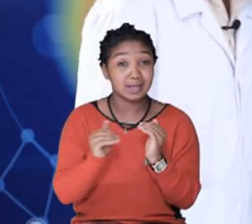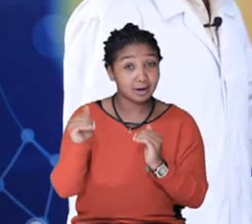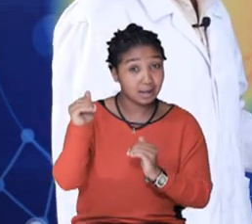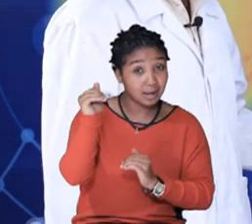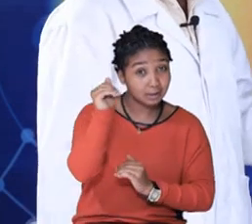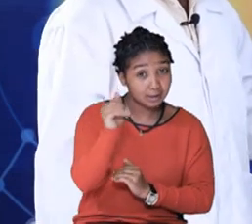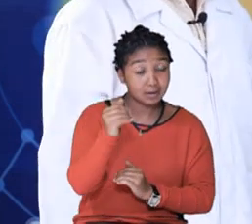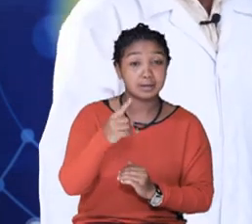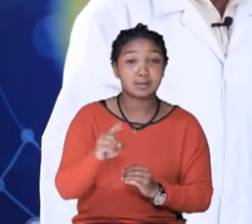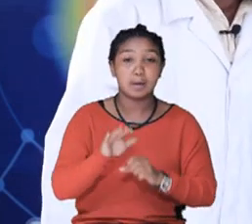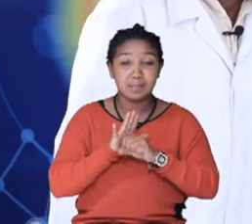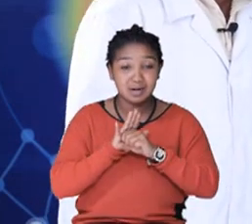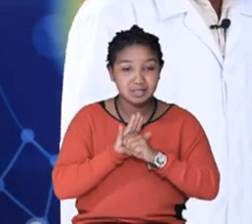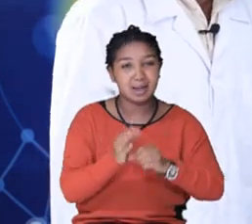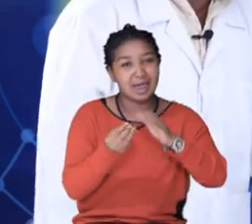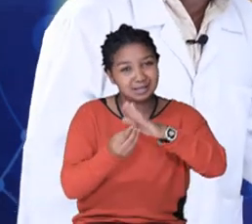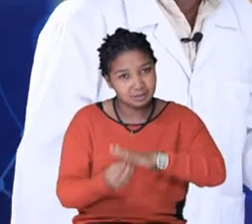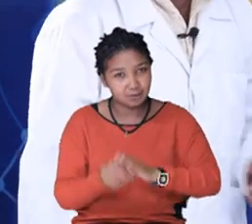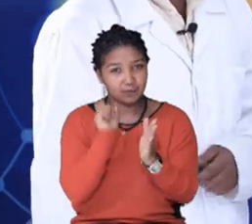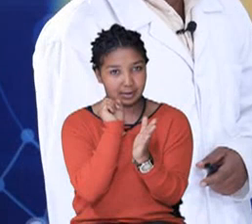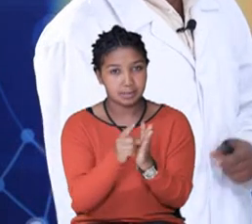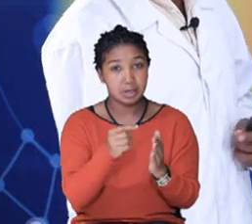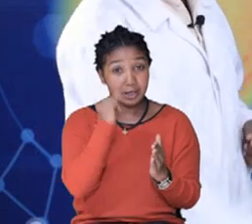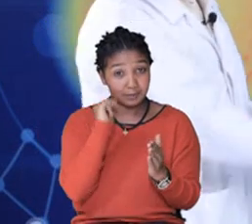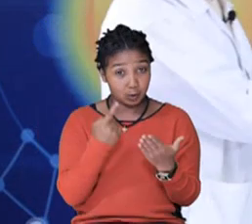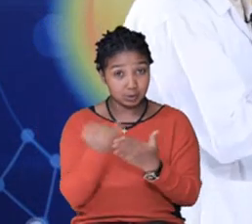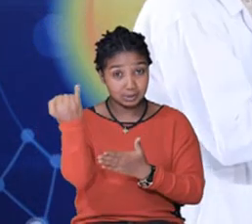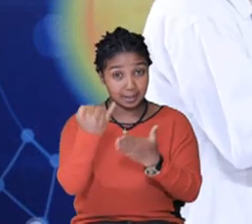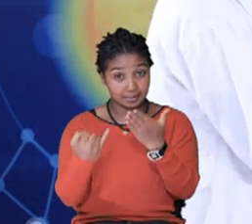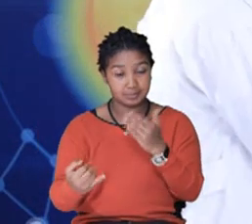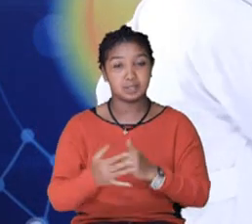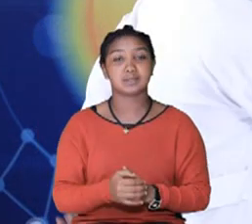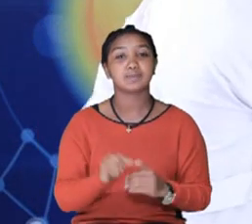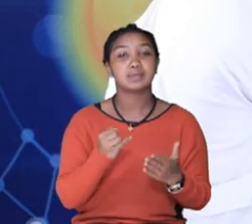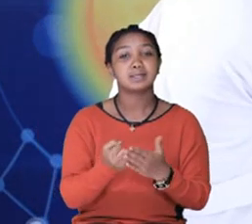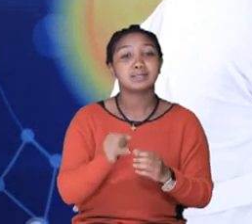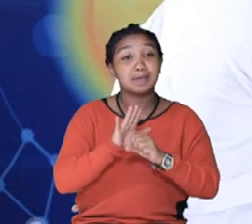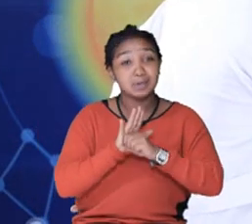greater the pressure it exerts. For example, if you look this diagram,